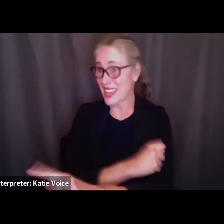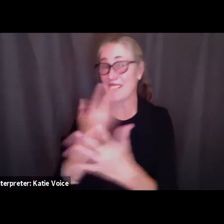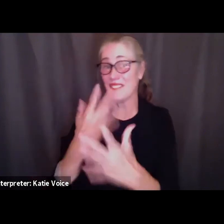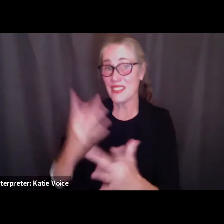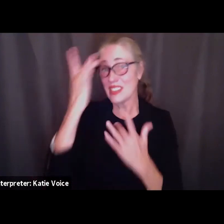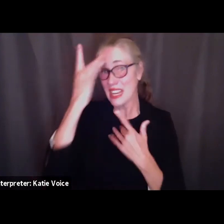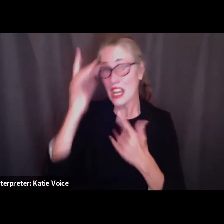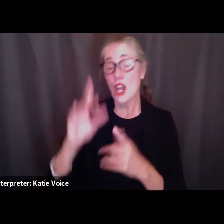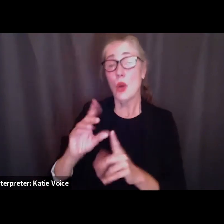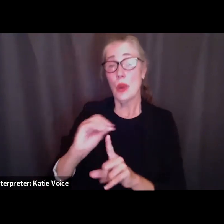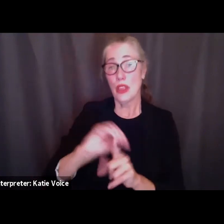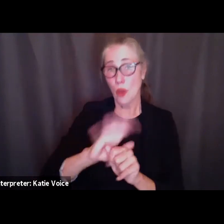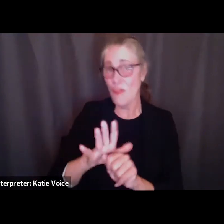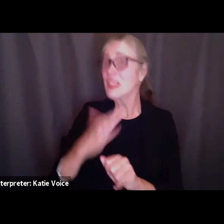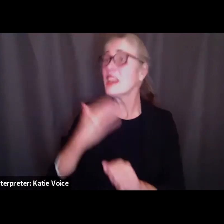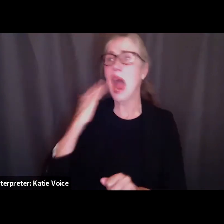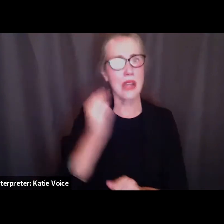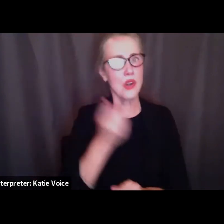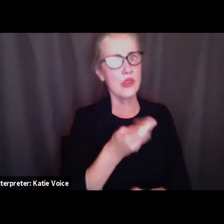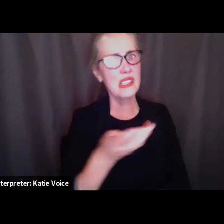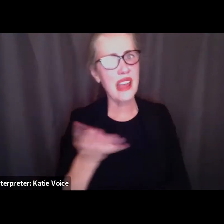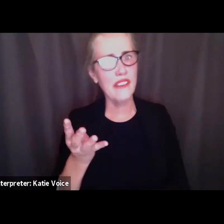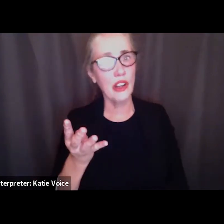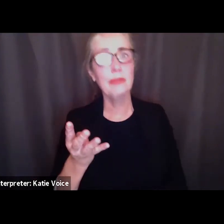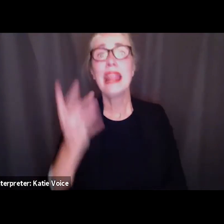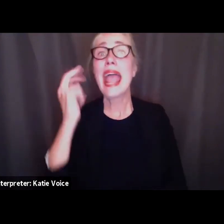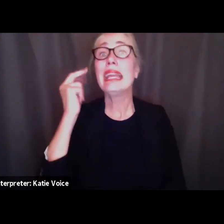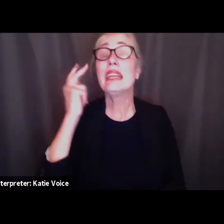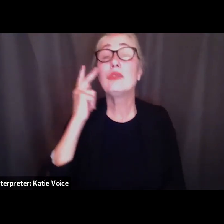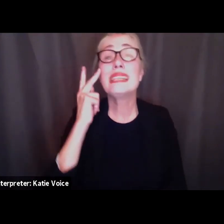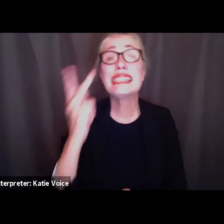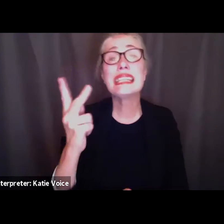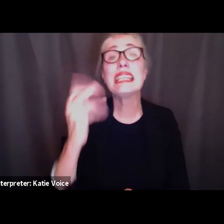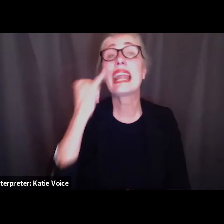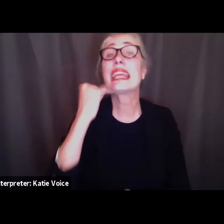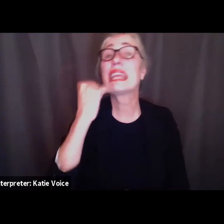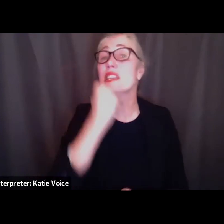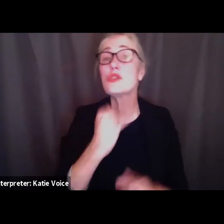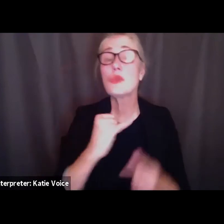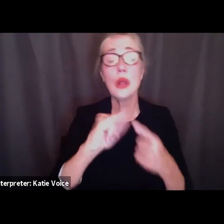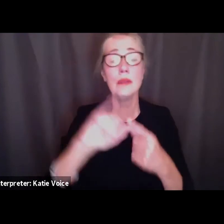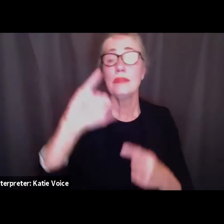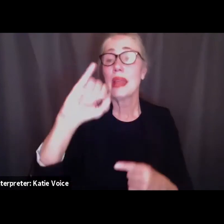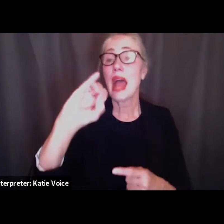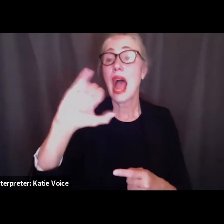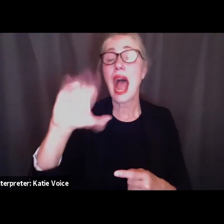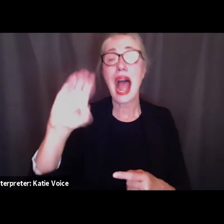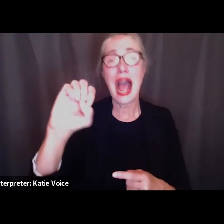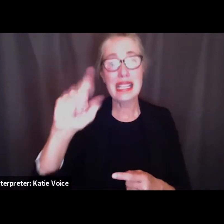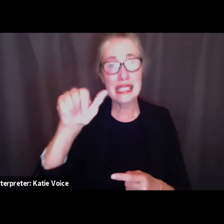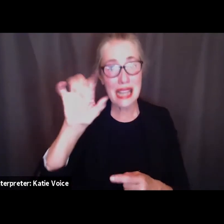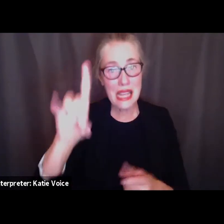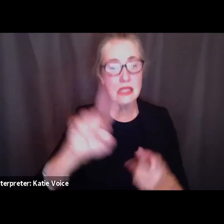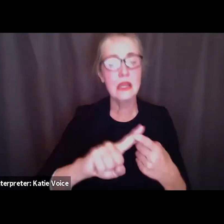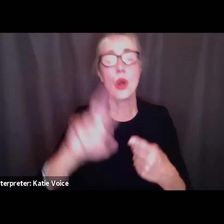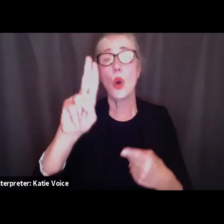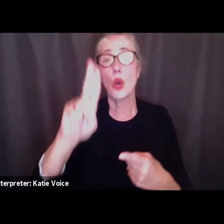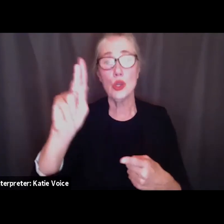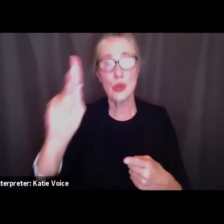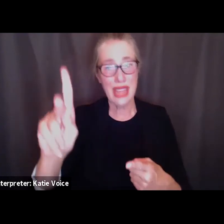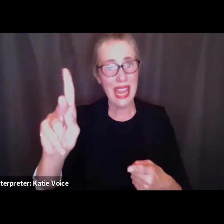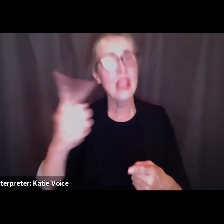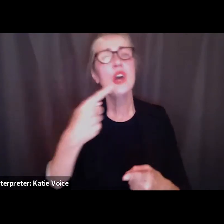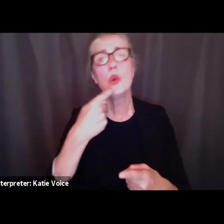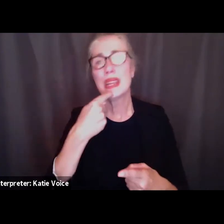I know several. And if we look to highly vaccinated Israel, Iceland, or the UK, we can clearly see the vaccine's